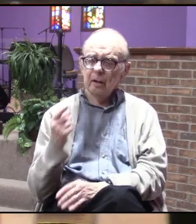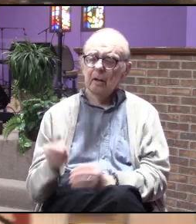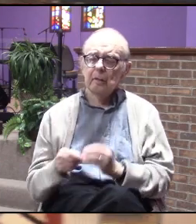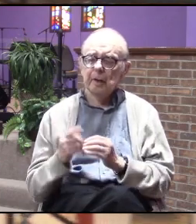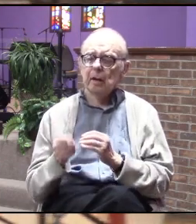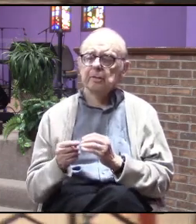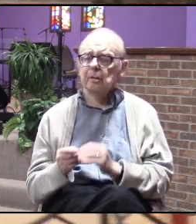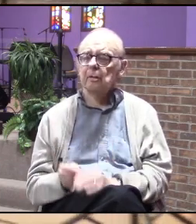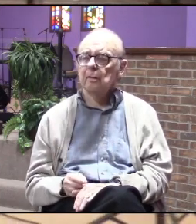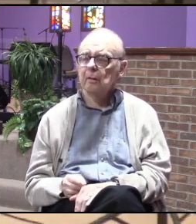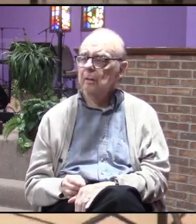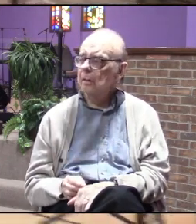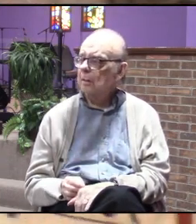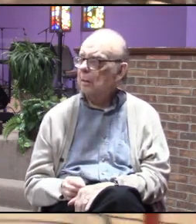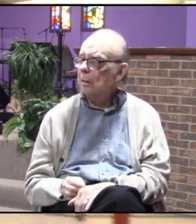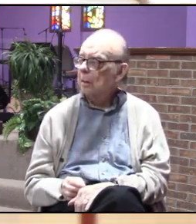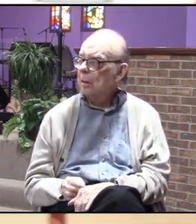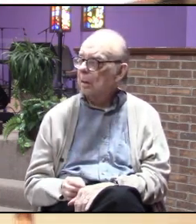about